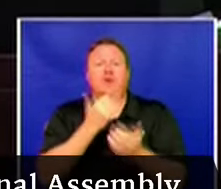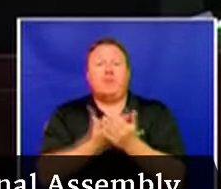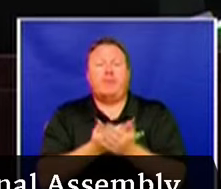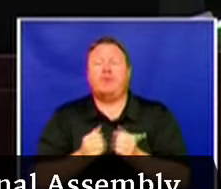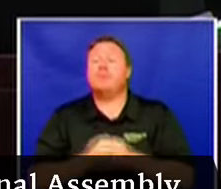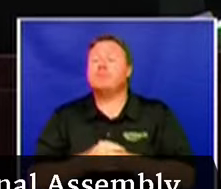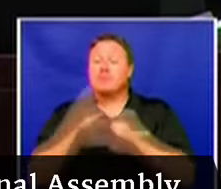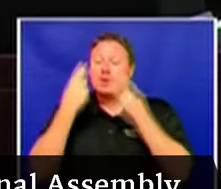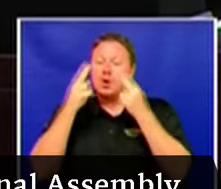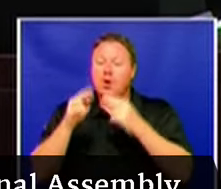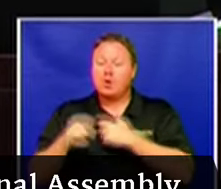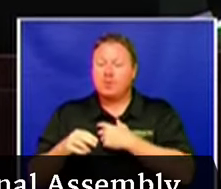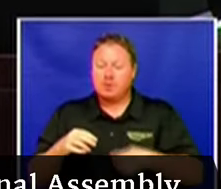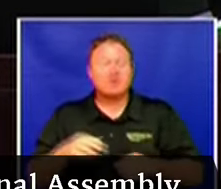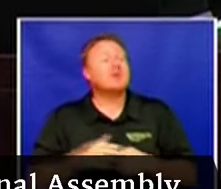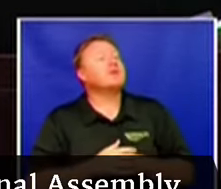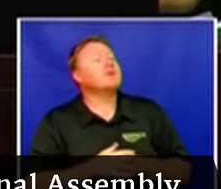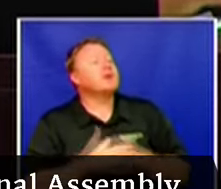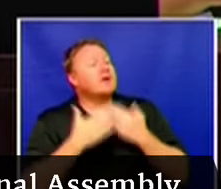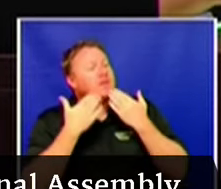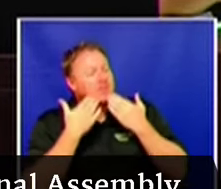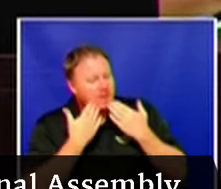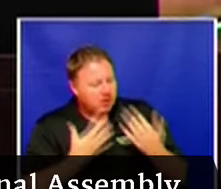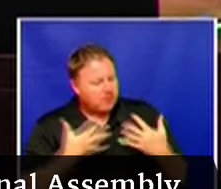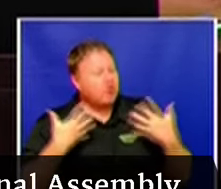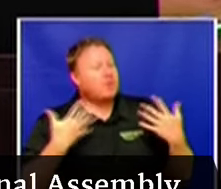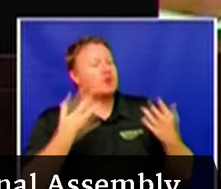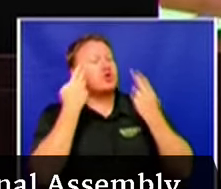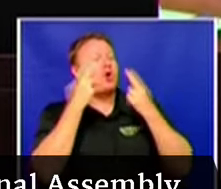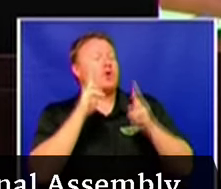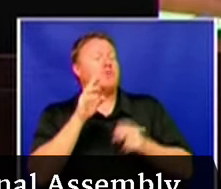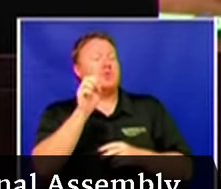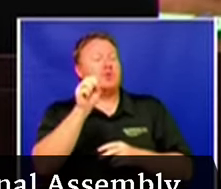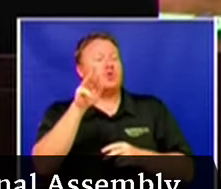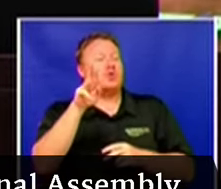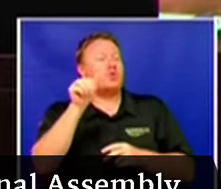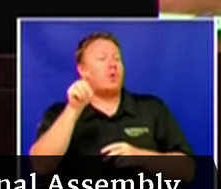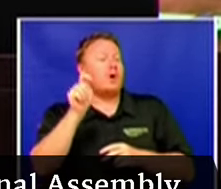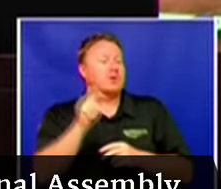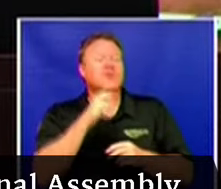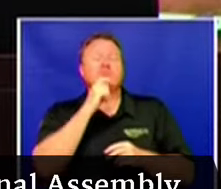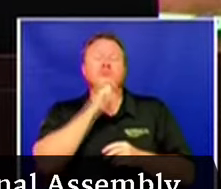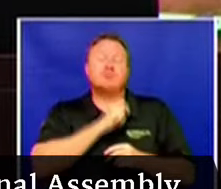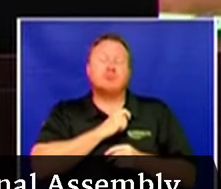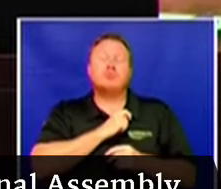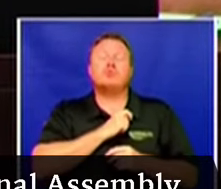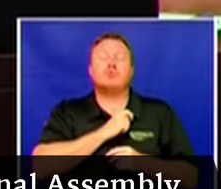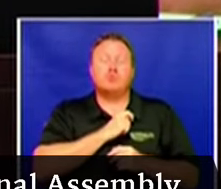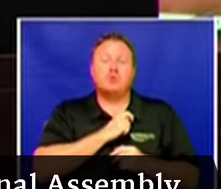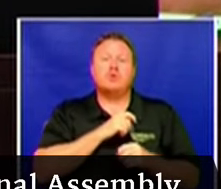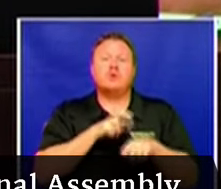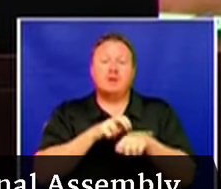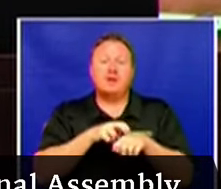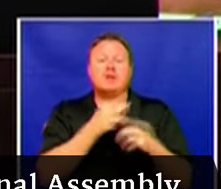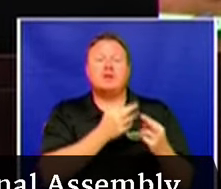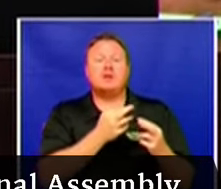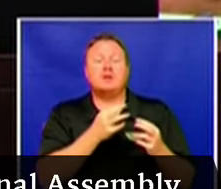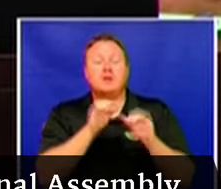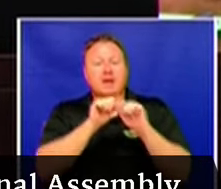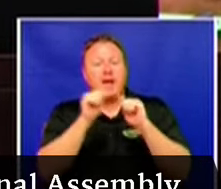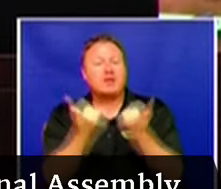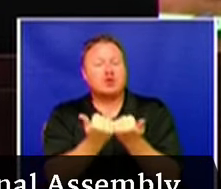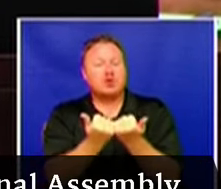very much, Honorable Swart. Yes, indeed, you're absolutely right. We need to resource those